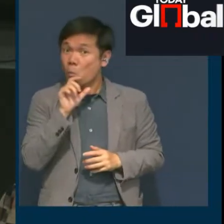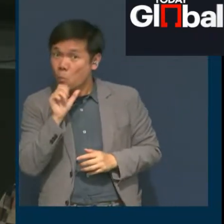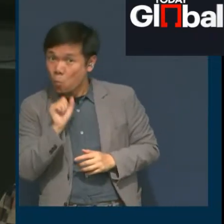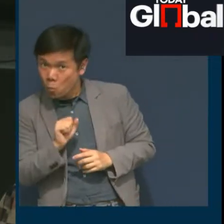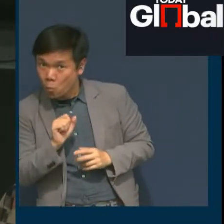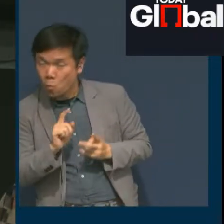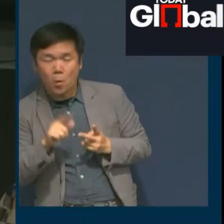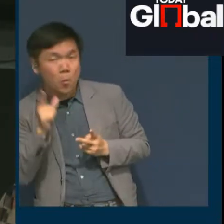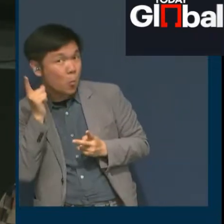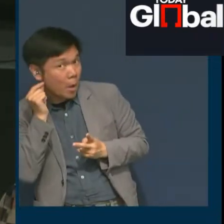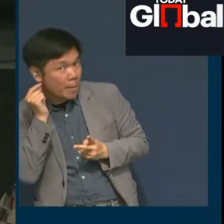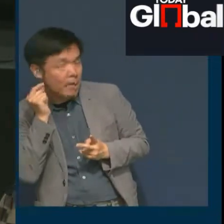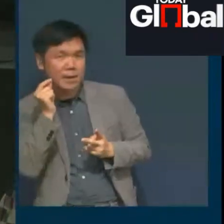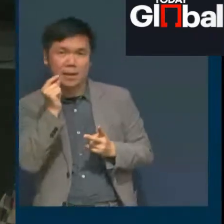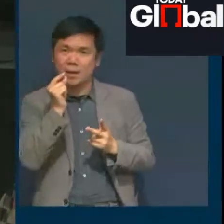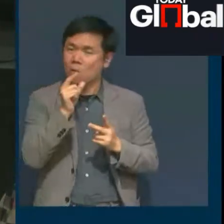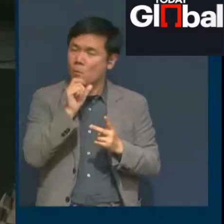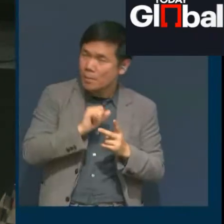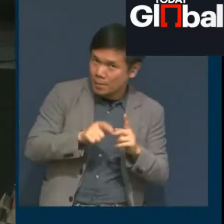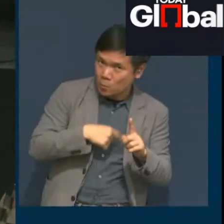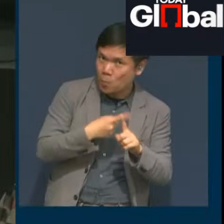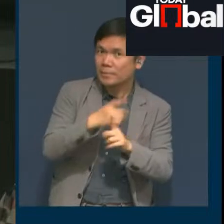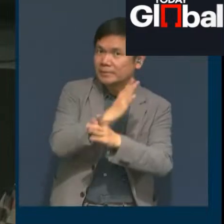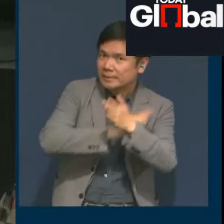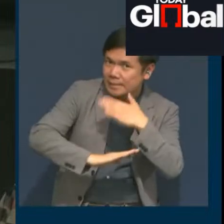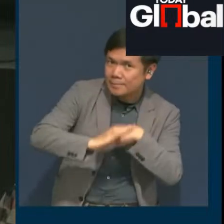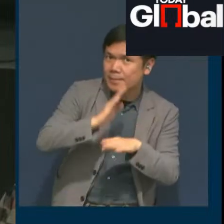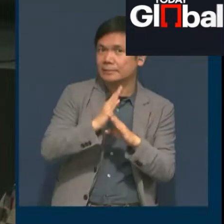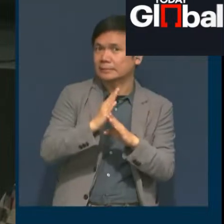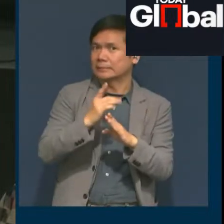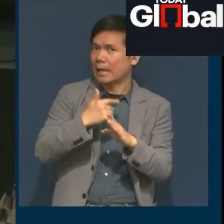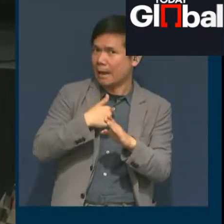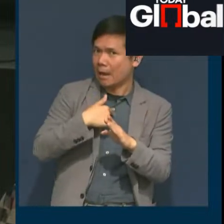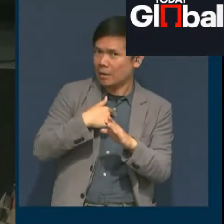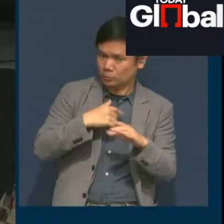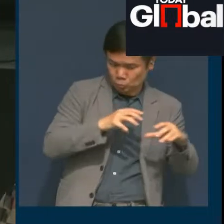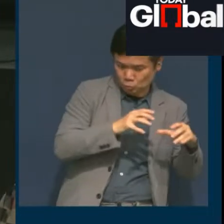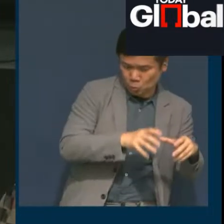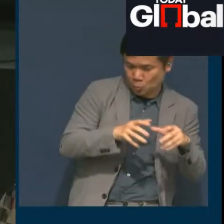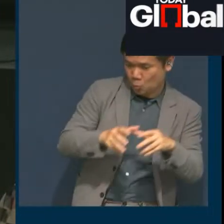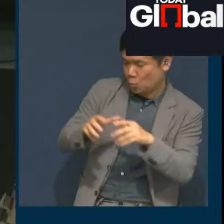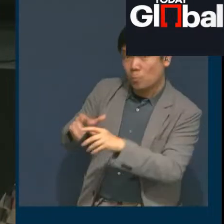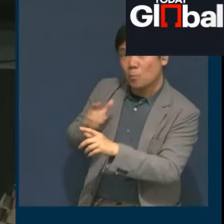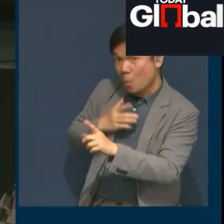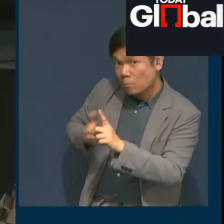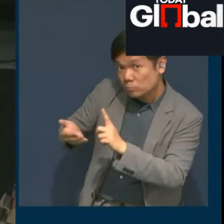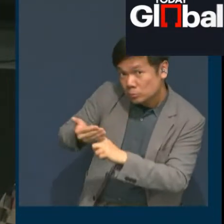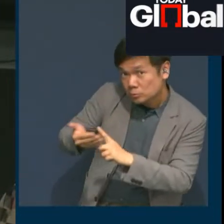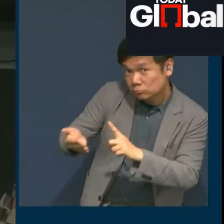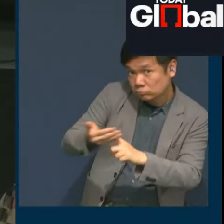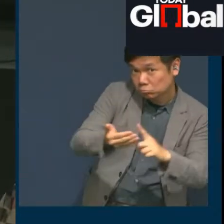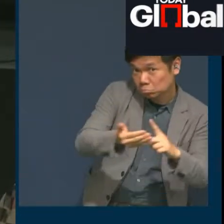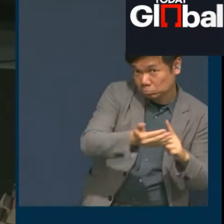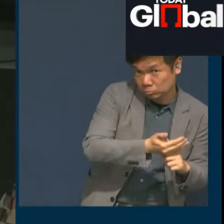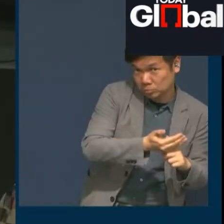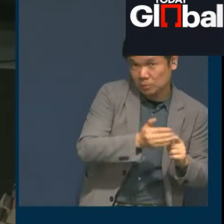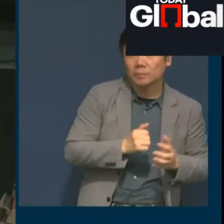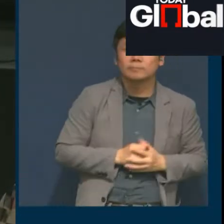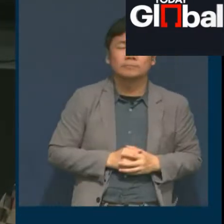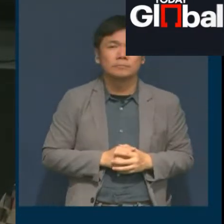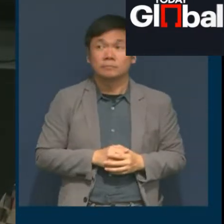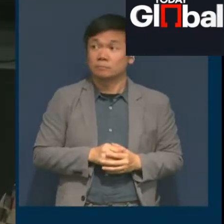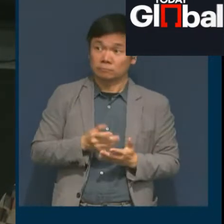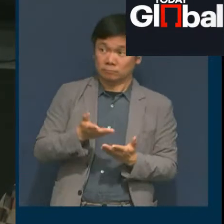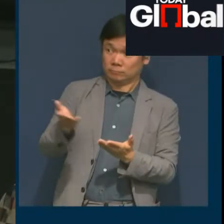with Disabilities in charge of protecting the rights of these categories. What are the measures taken by the